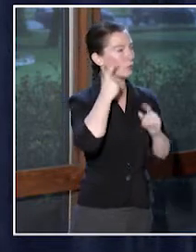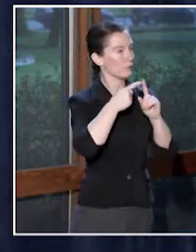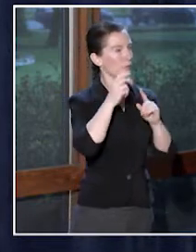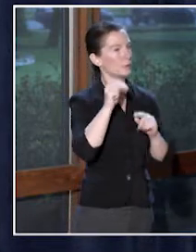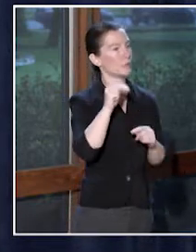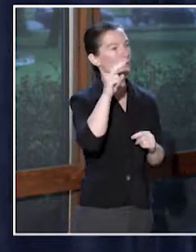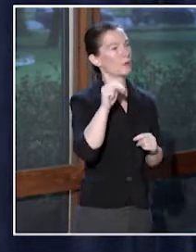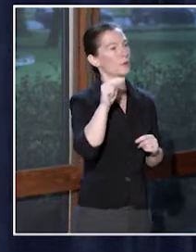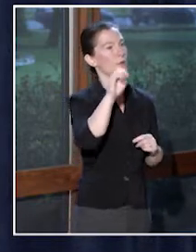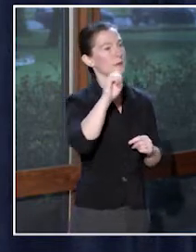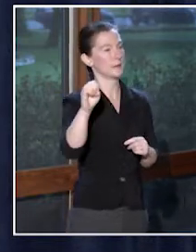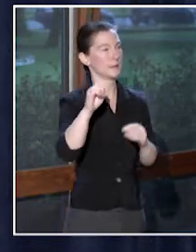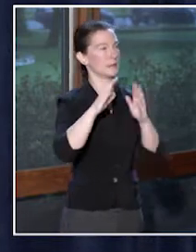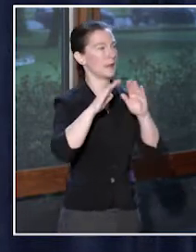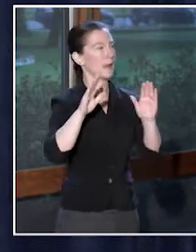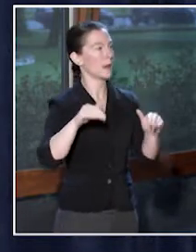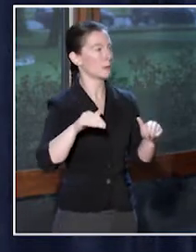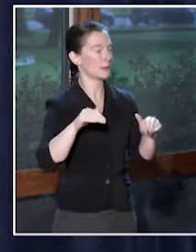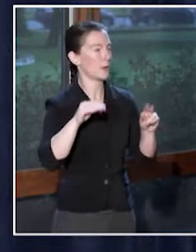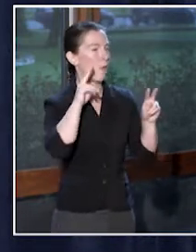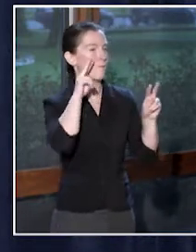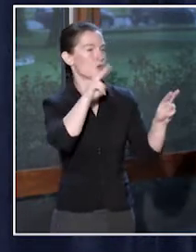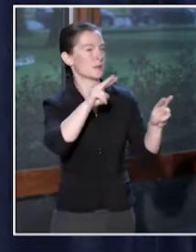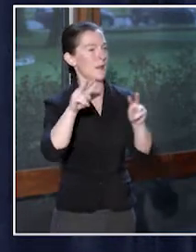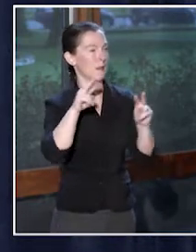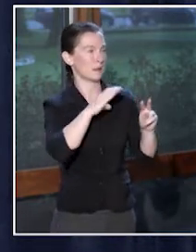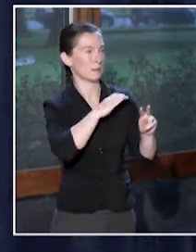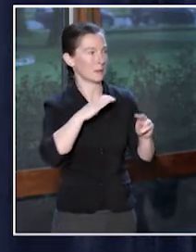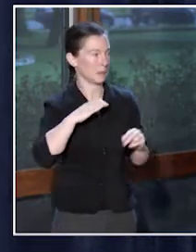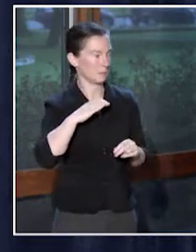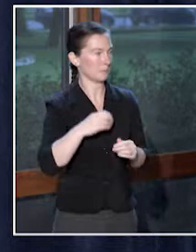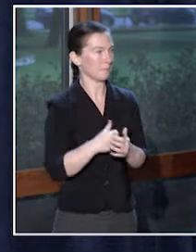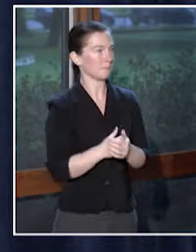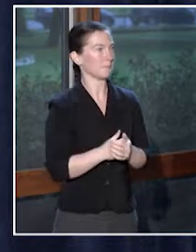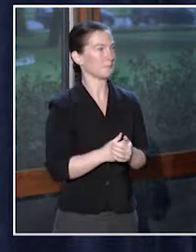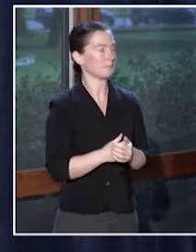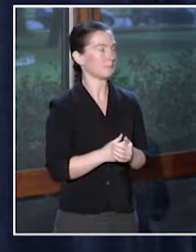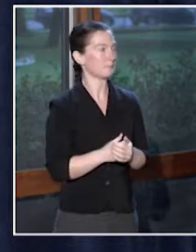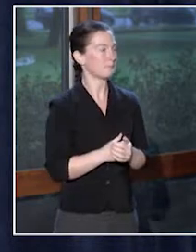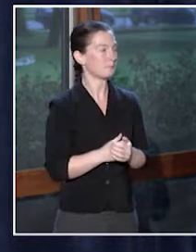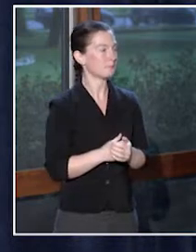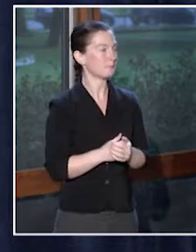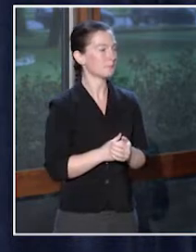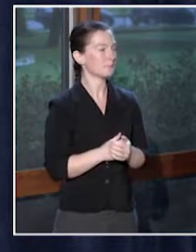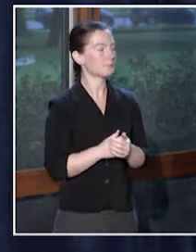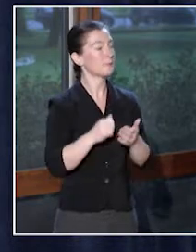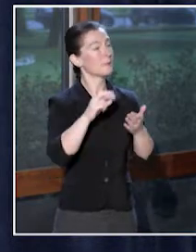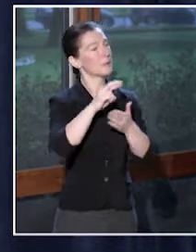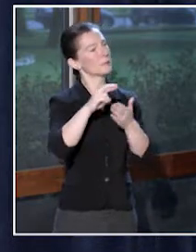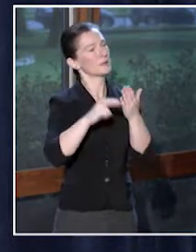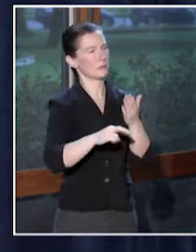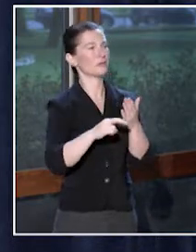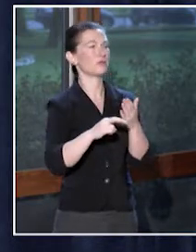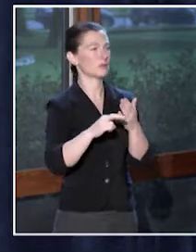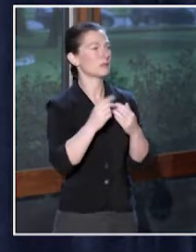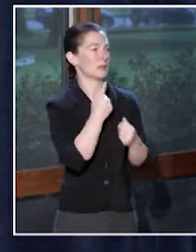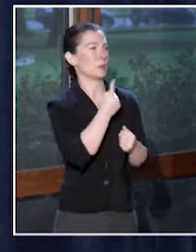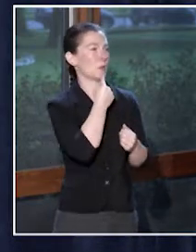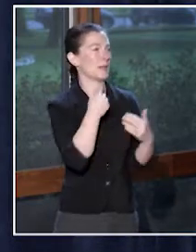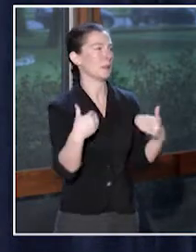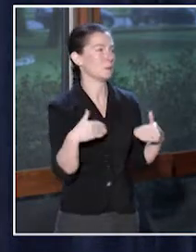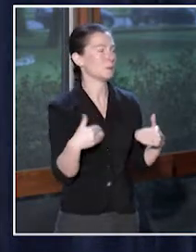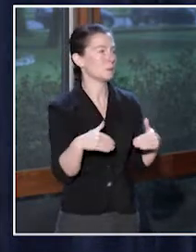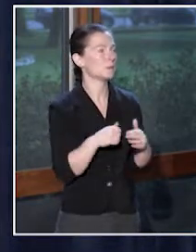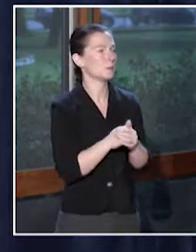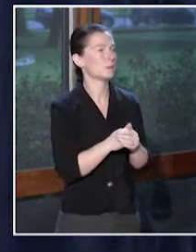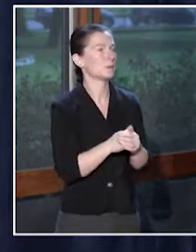Housing Oversight Committee, and the results were really disappointing, not just to me, but to